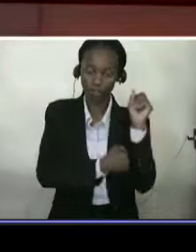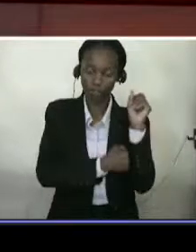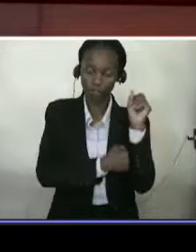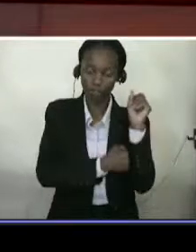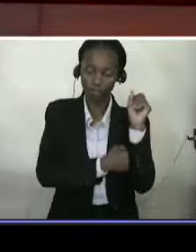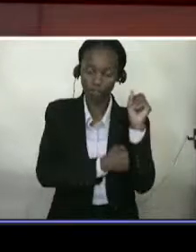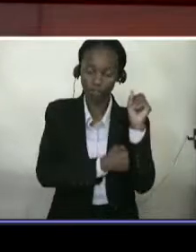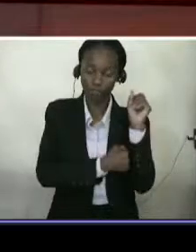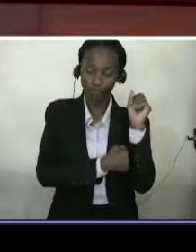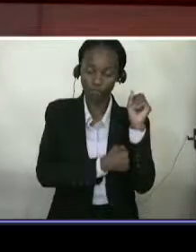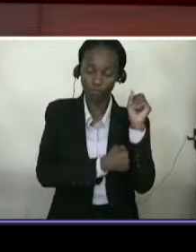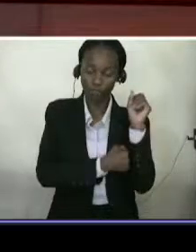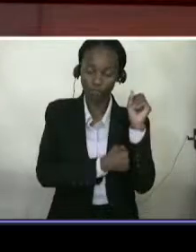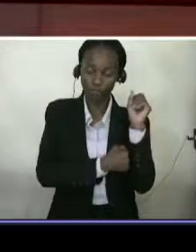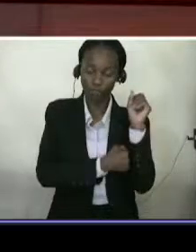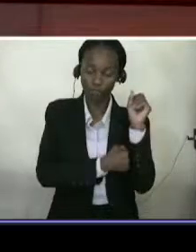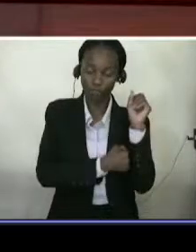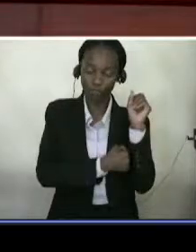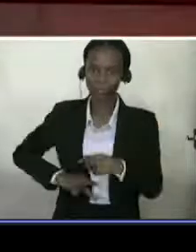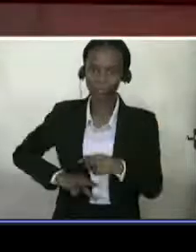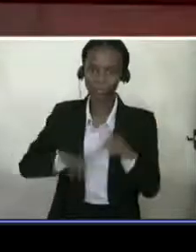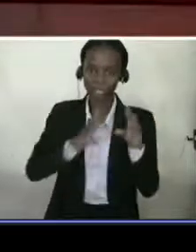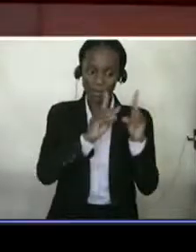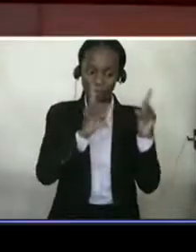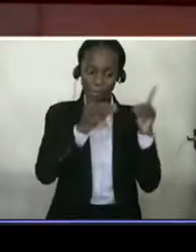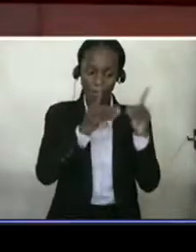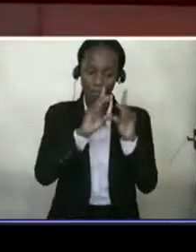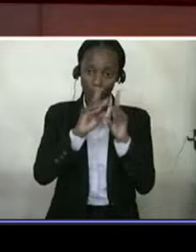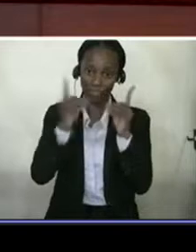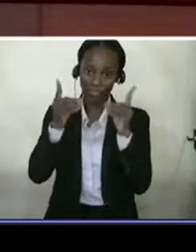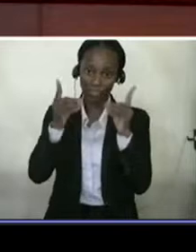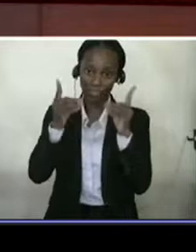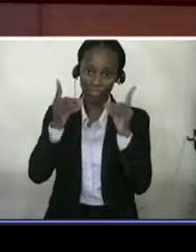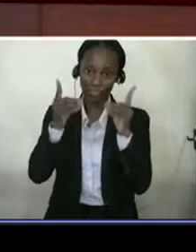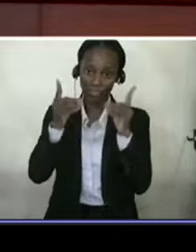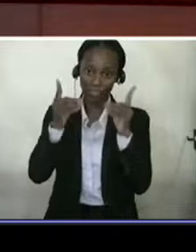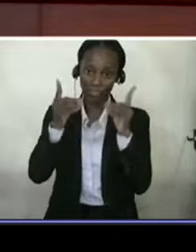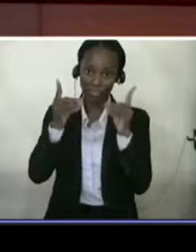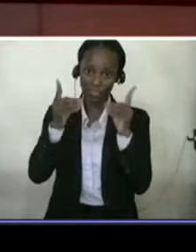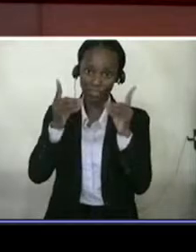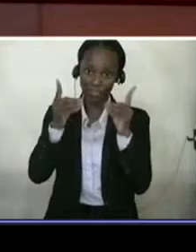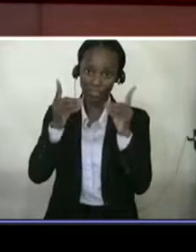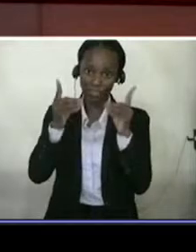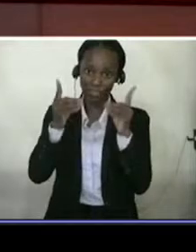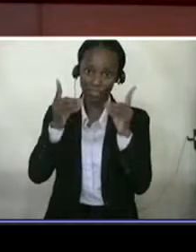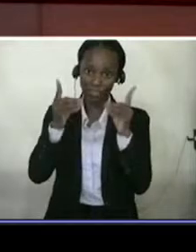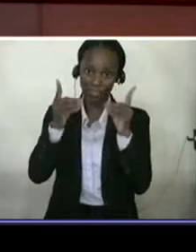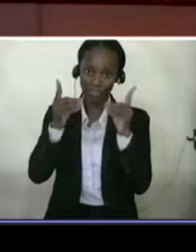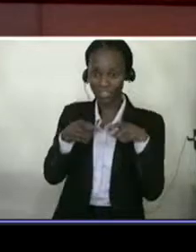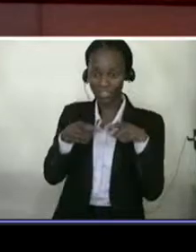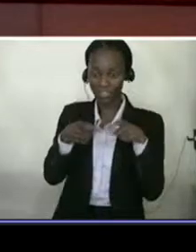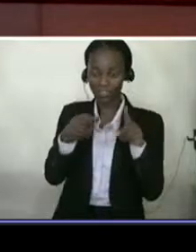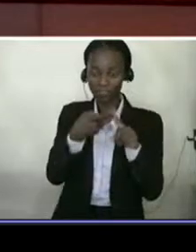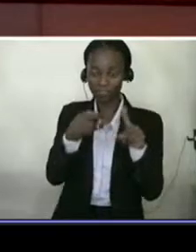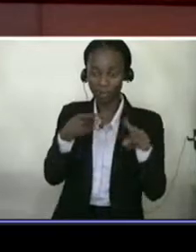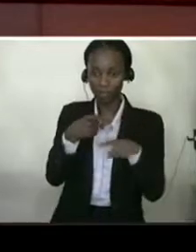speak to the fact that the department has managed 50% throughout of its 30, as of